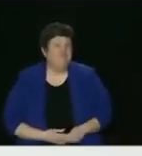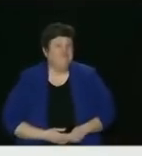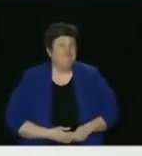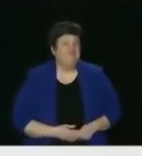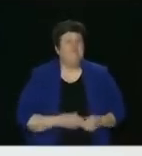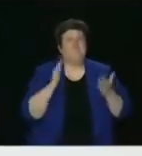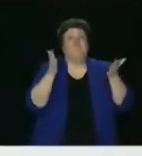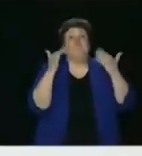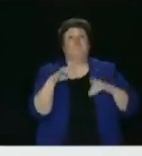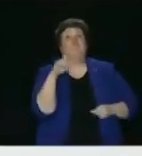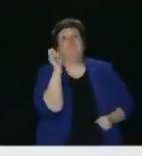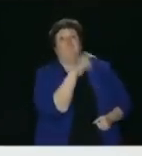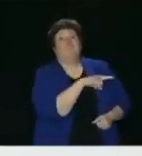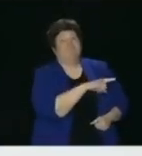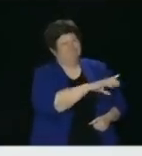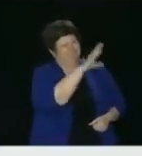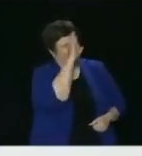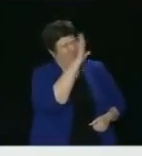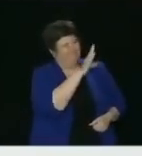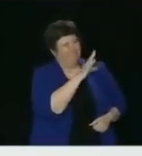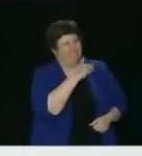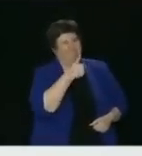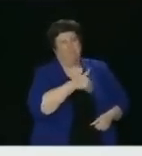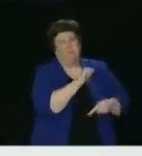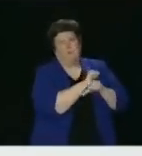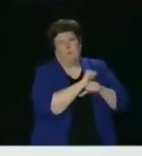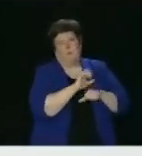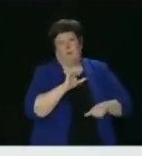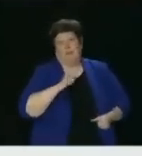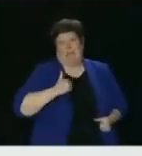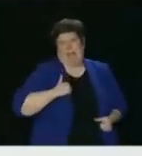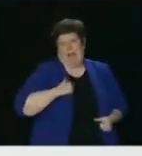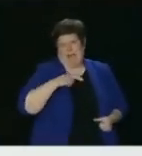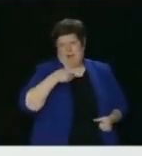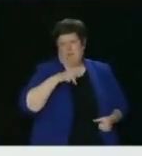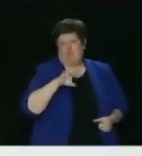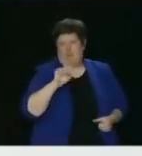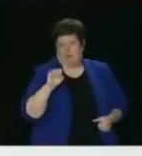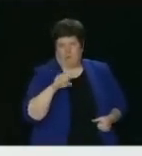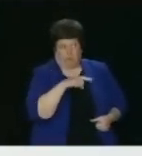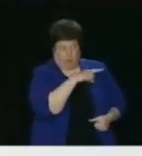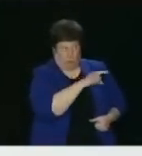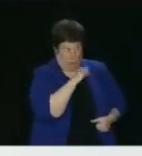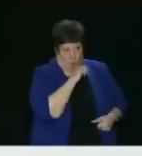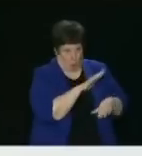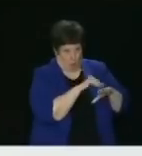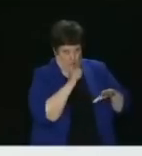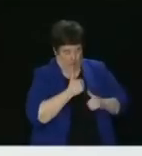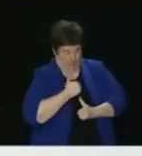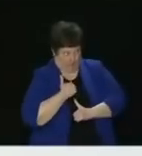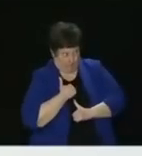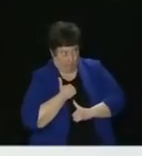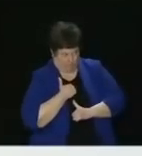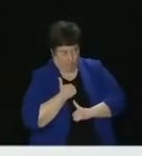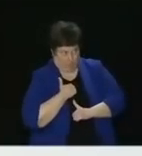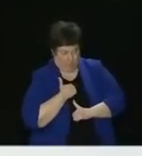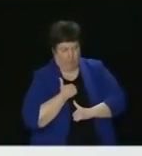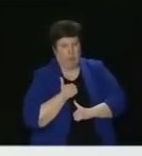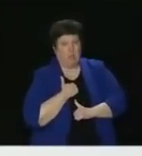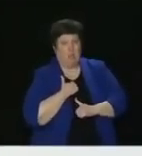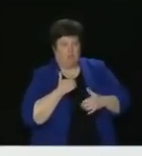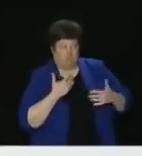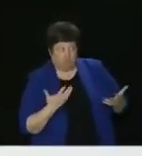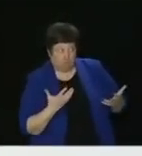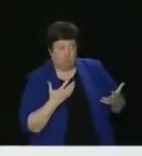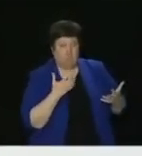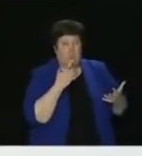Next question. Hi, Prime Minister. Stephanie Taylor with the Canadian Press. You emphasized we're not calling in the military to deal with the situation, but all